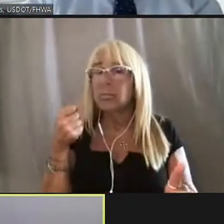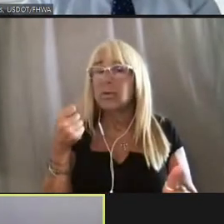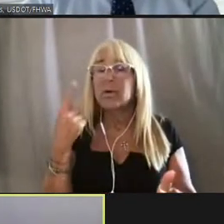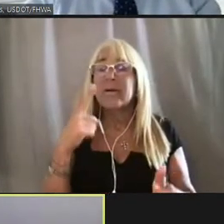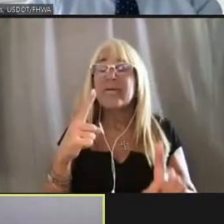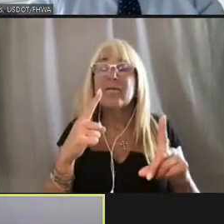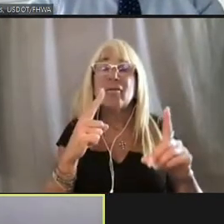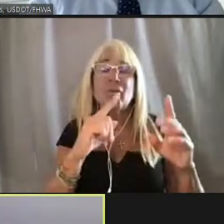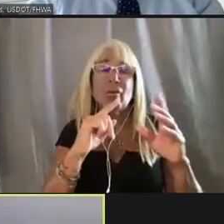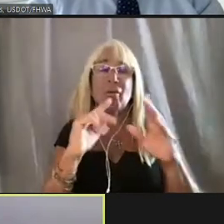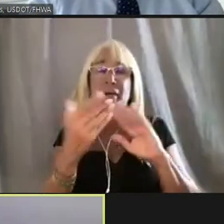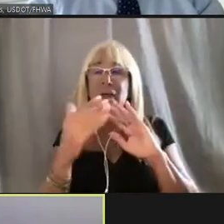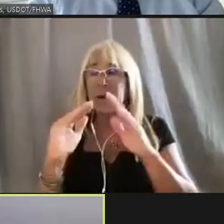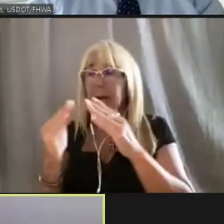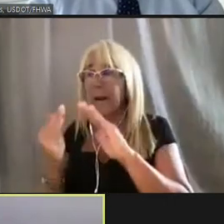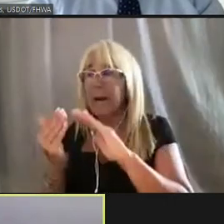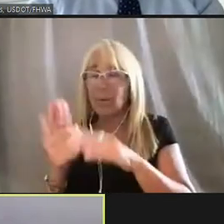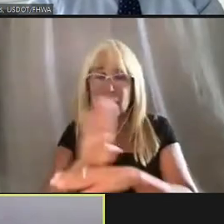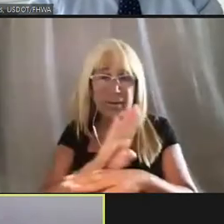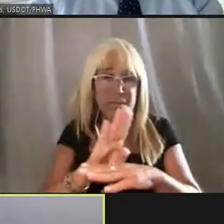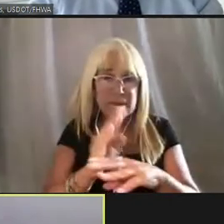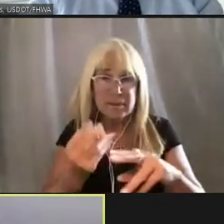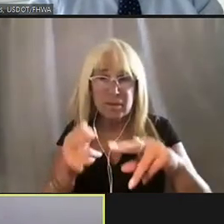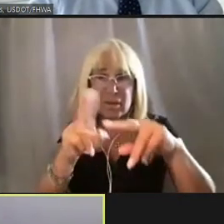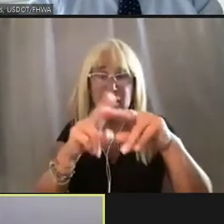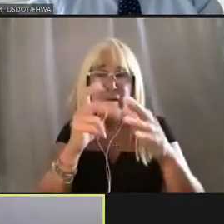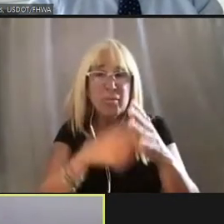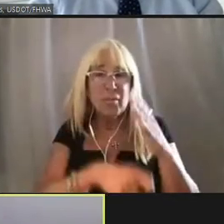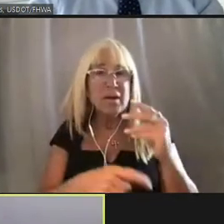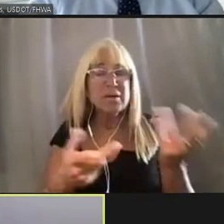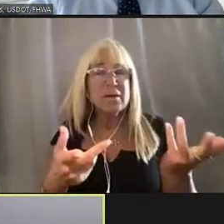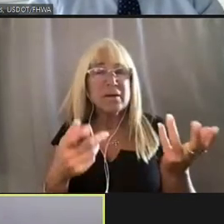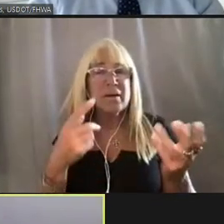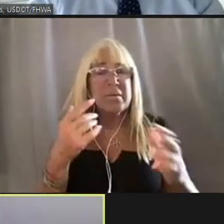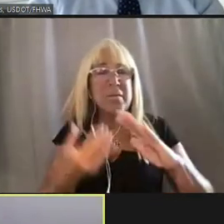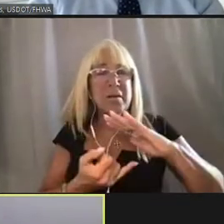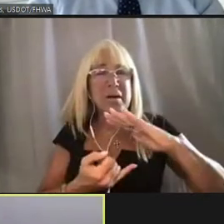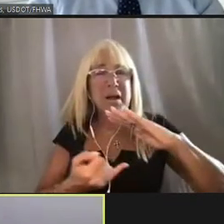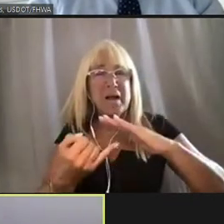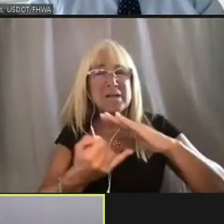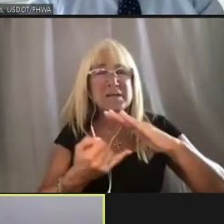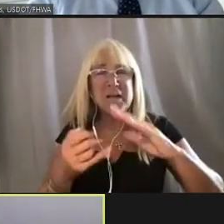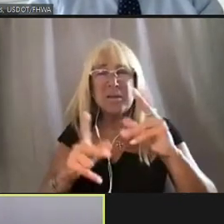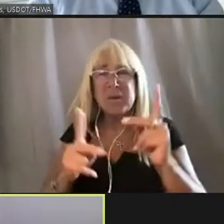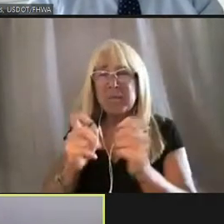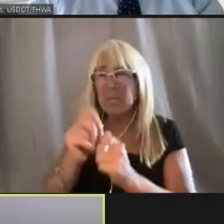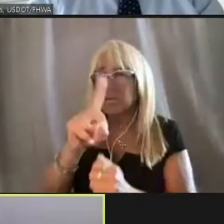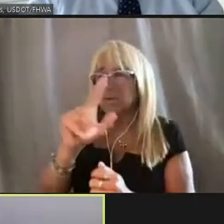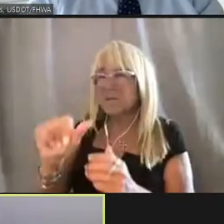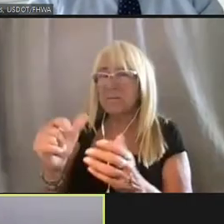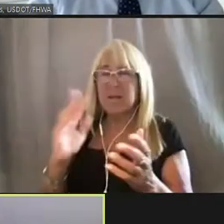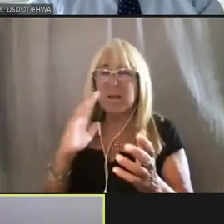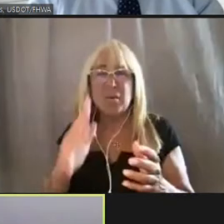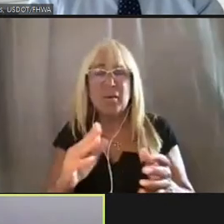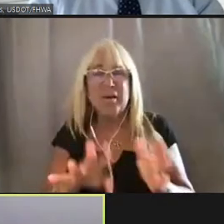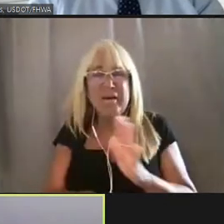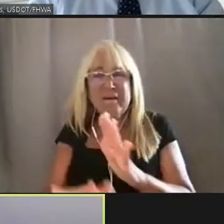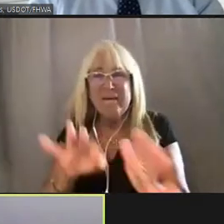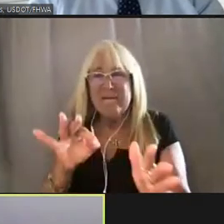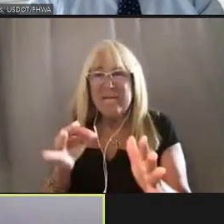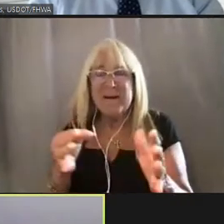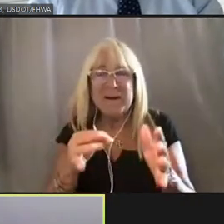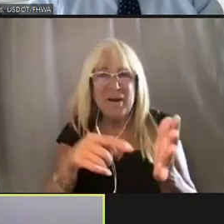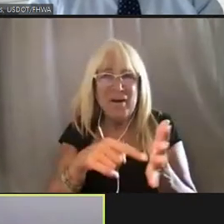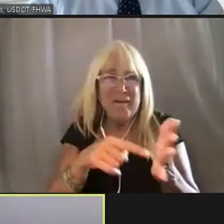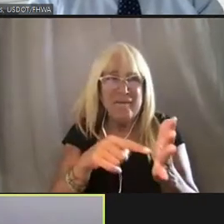raising their prices all of this serves only to further isolate people with disabilities finding an affordable accessible apartment